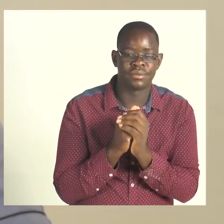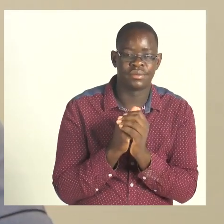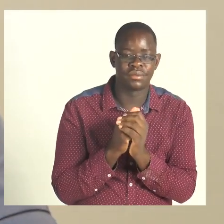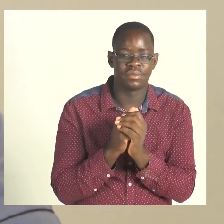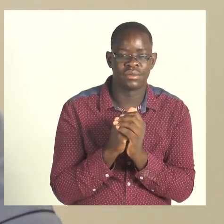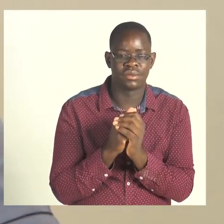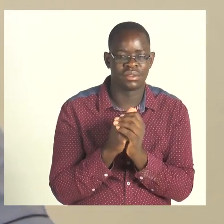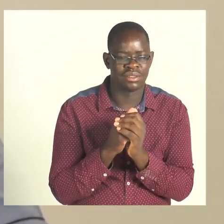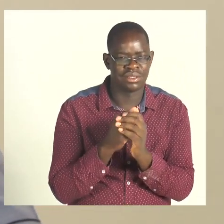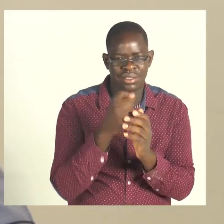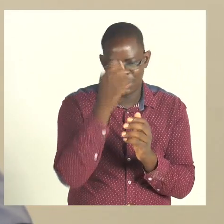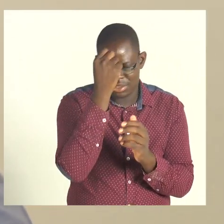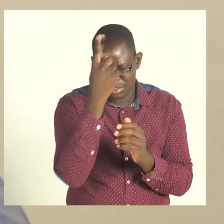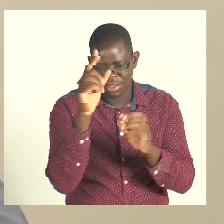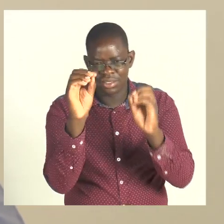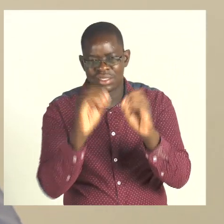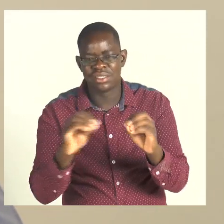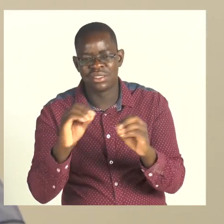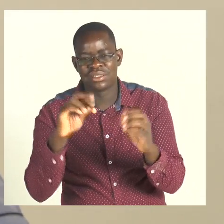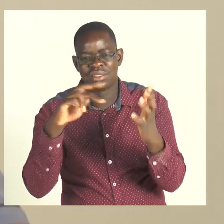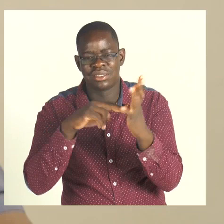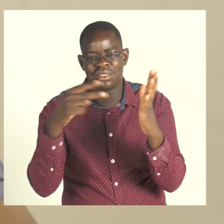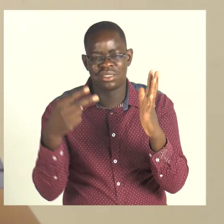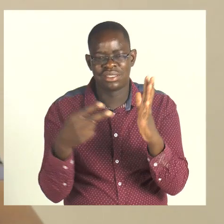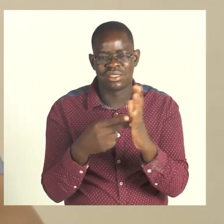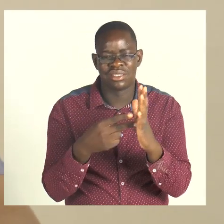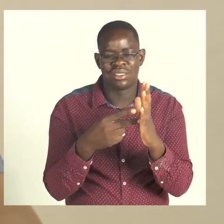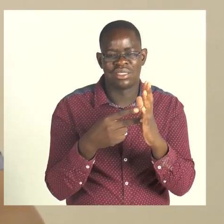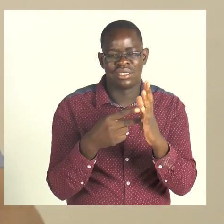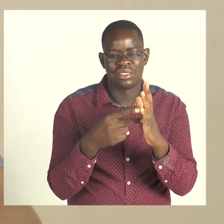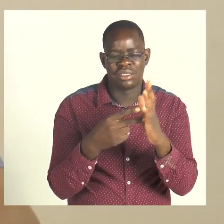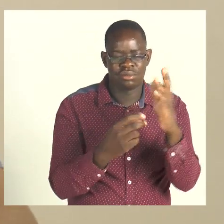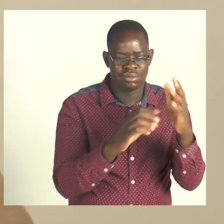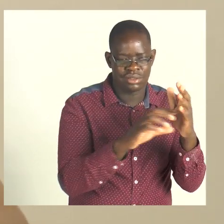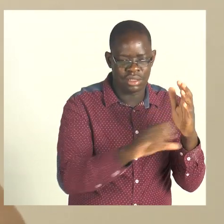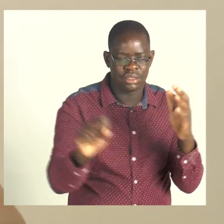I still do not understand what is meant by slash and burn